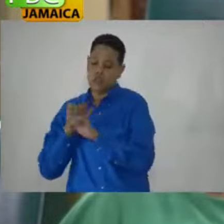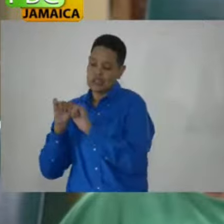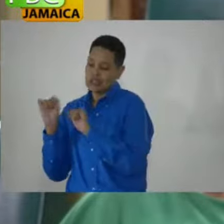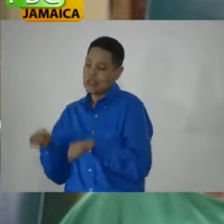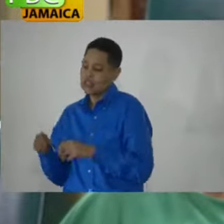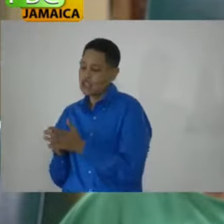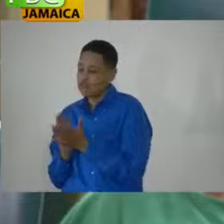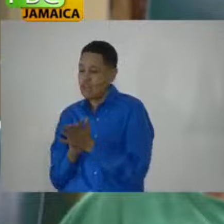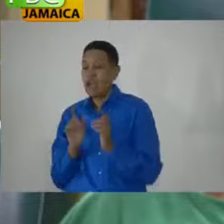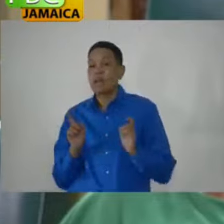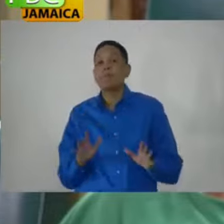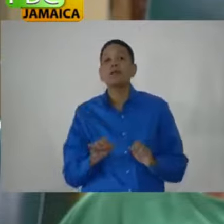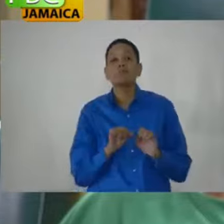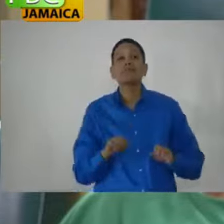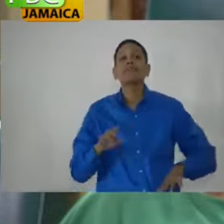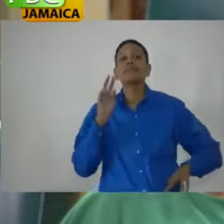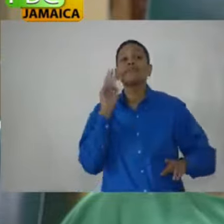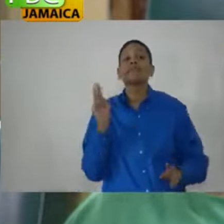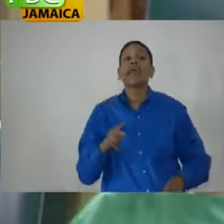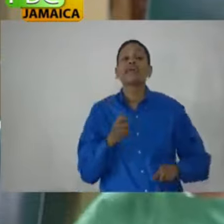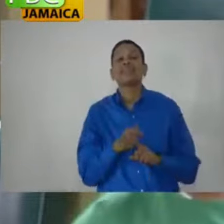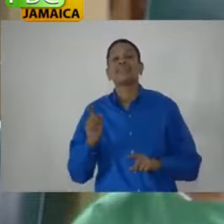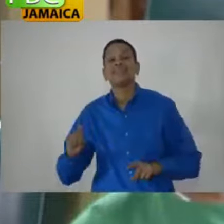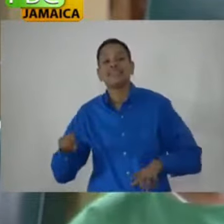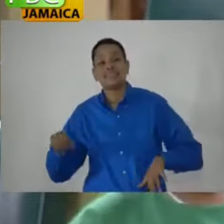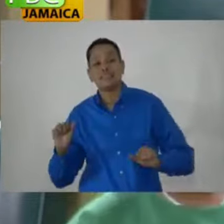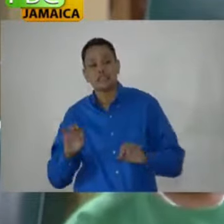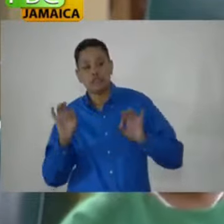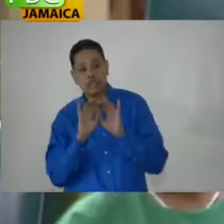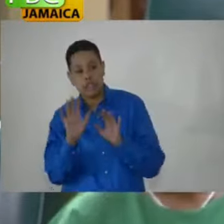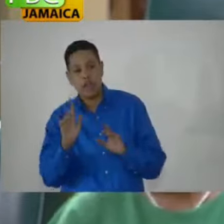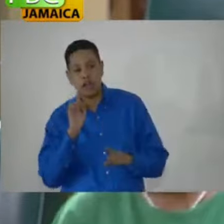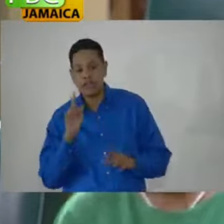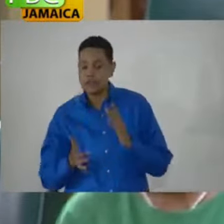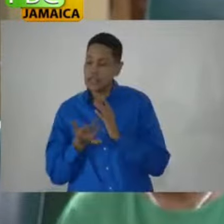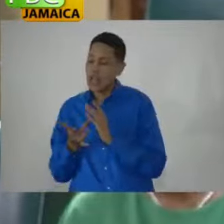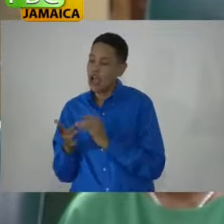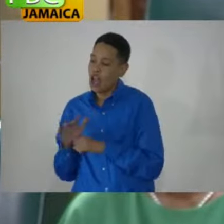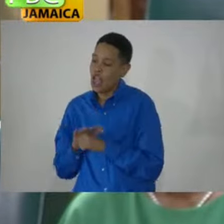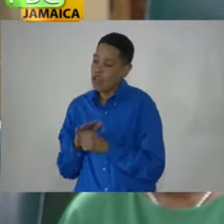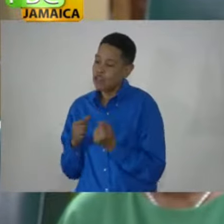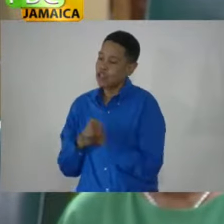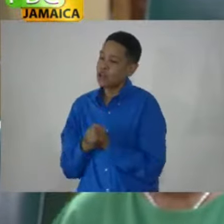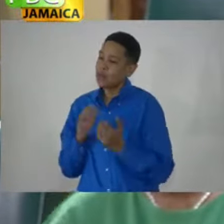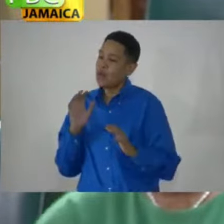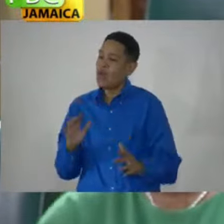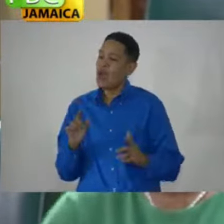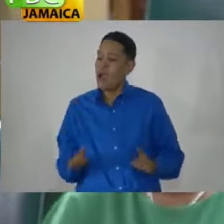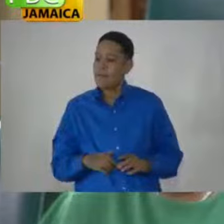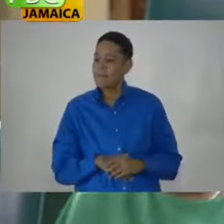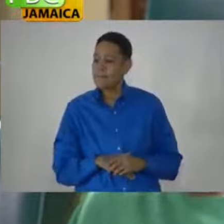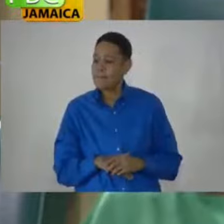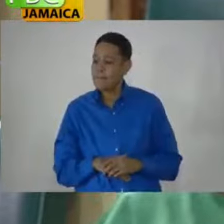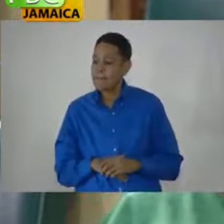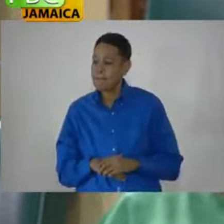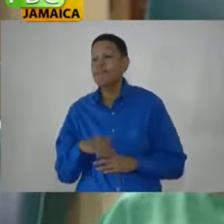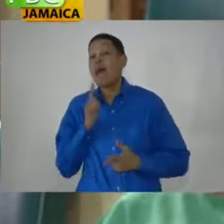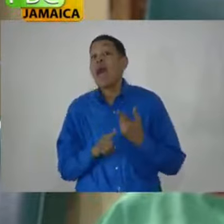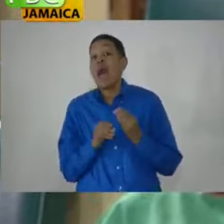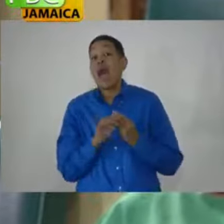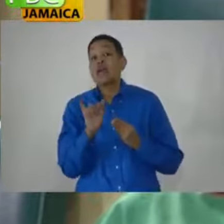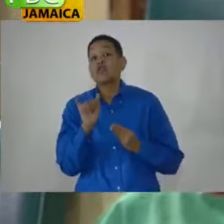System, addressing staffing needs in critical technical areas. Madam Speaker, there was